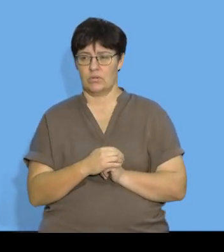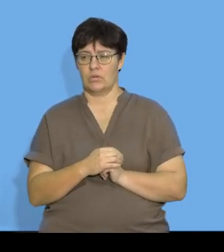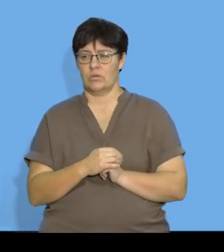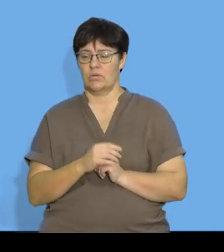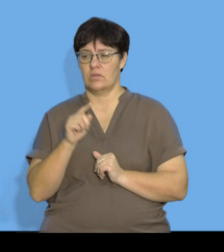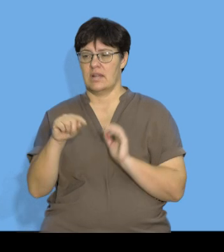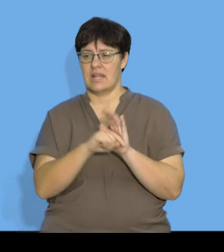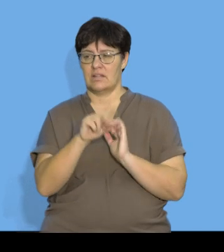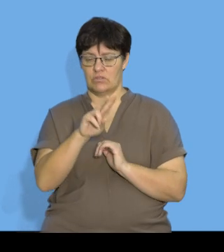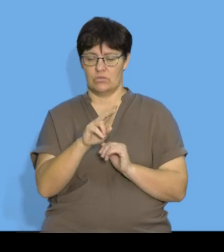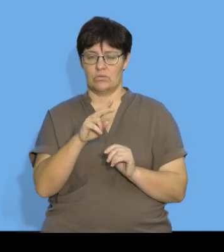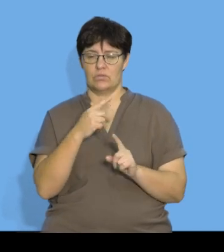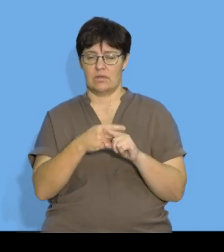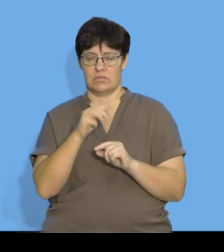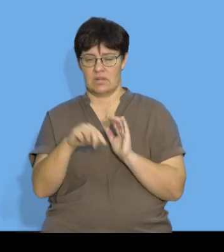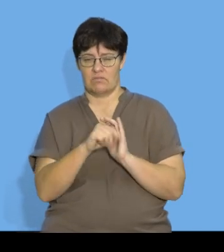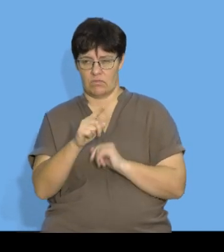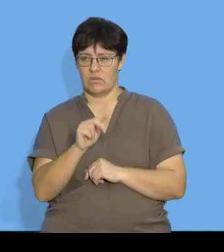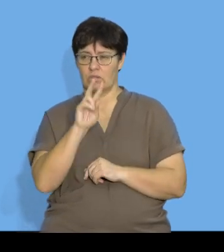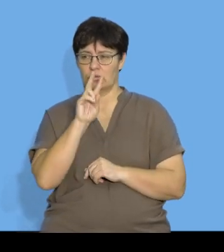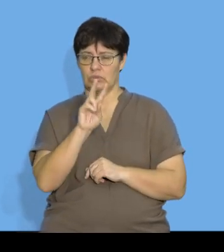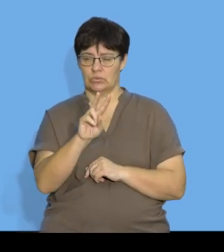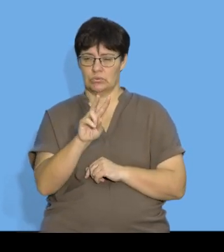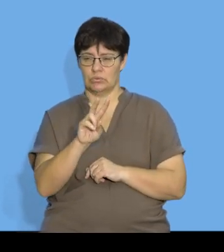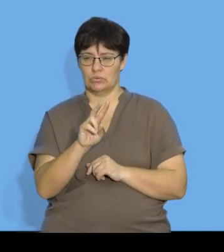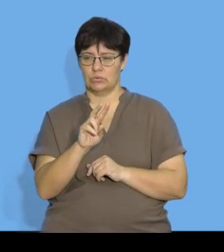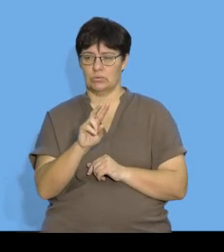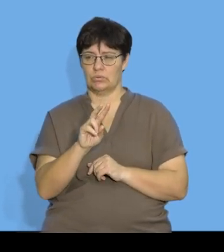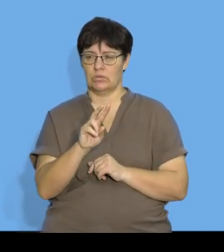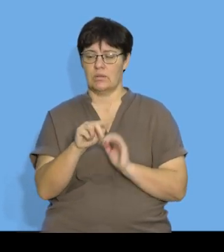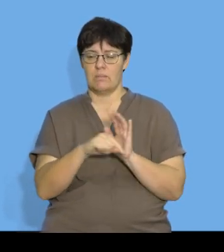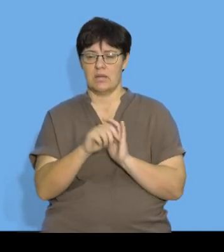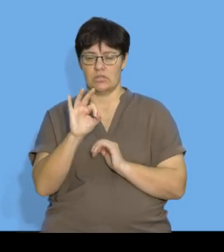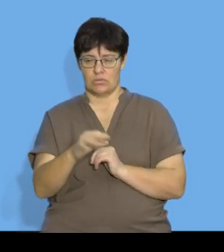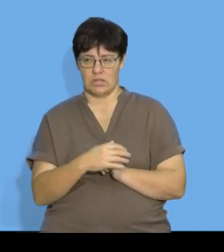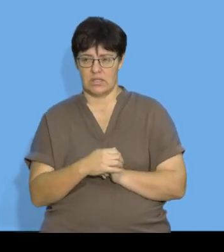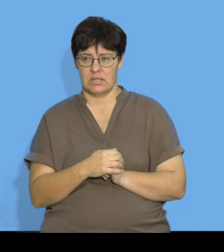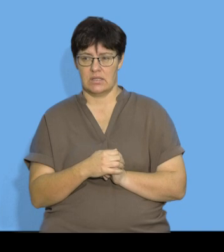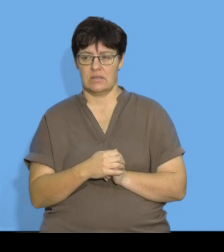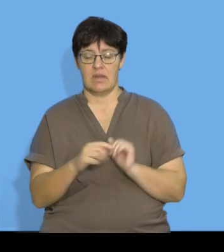-2 times -1 will give me +2. Minus 3 will give me -1.